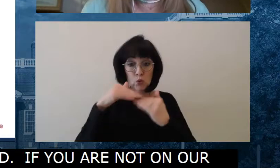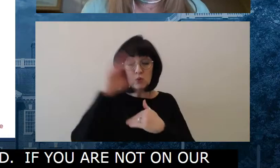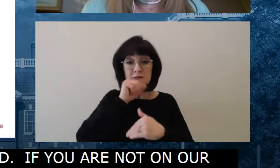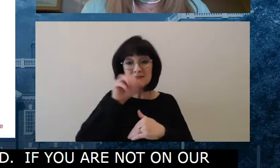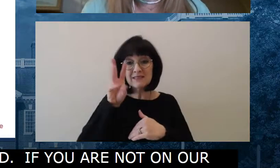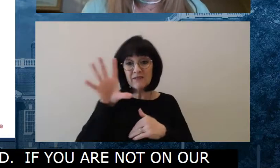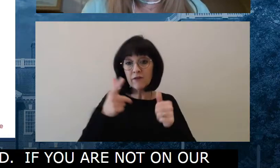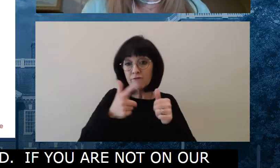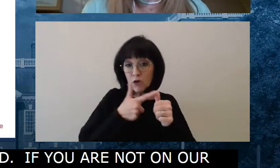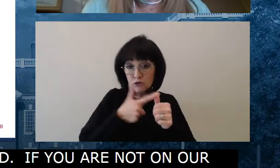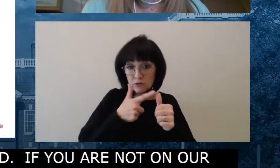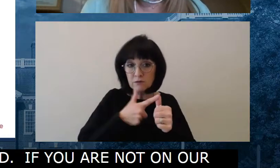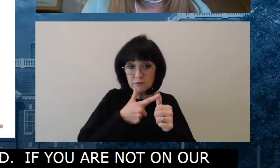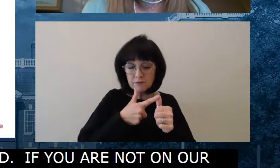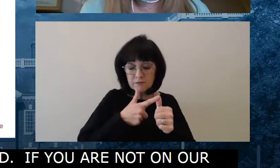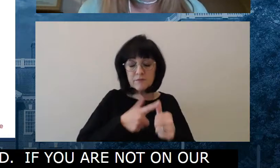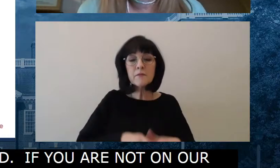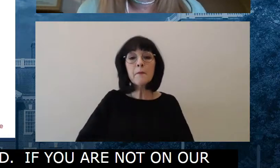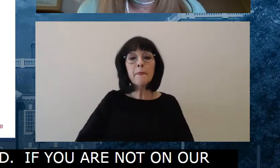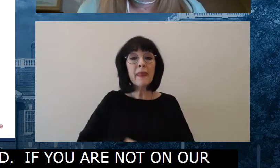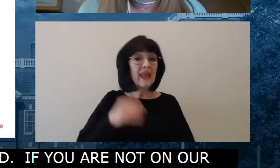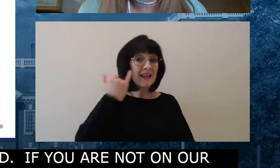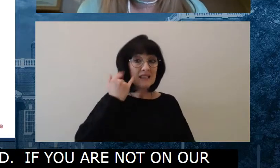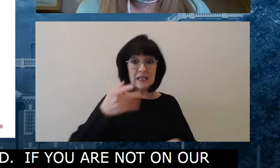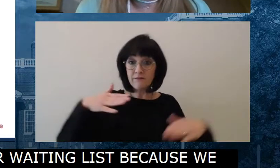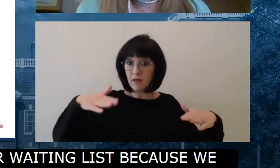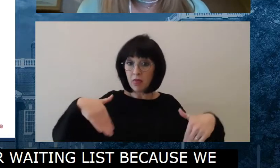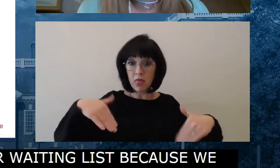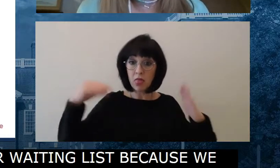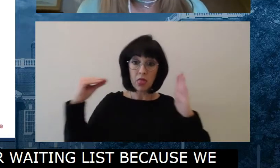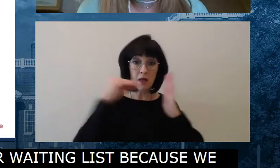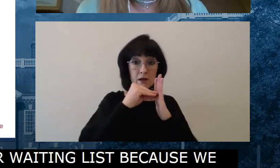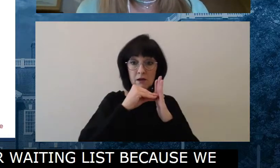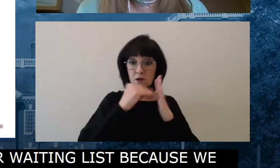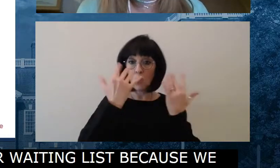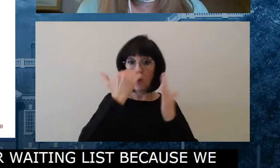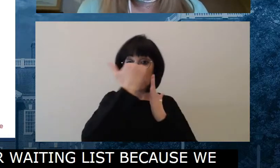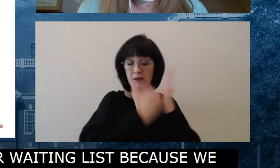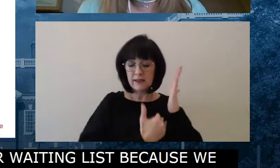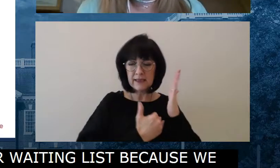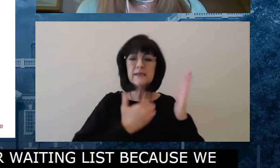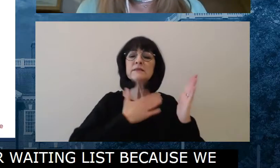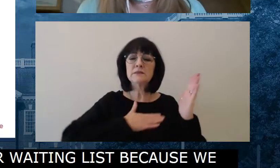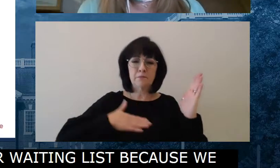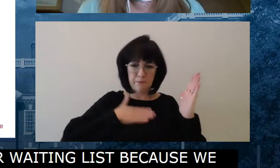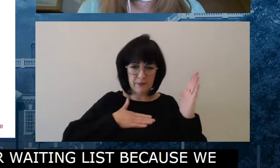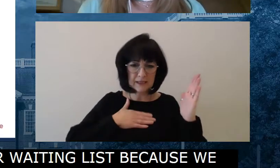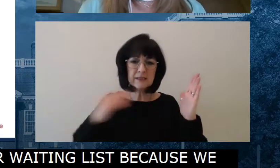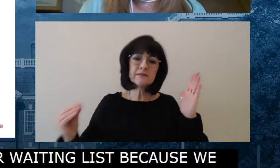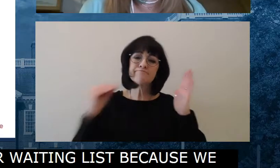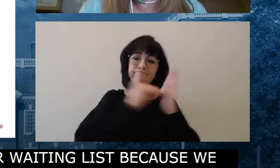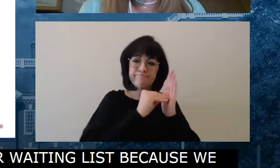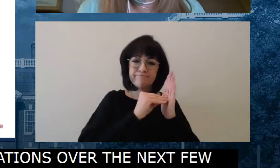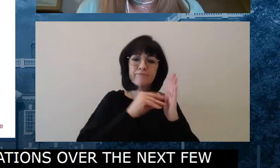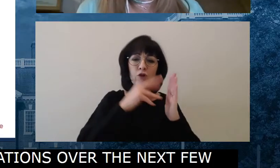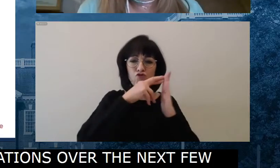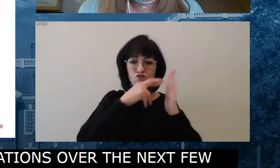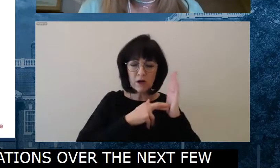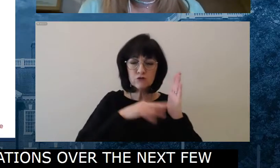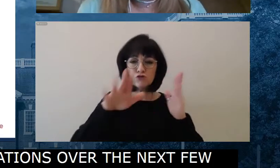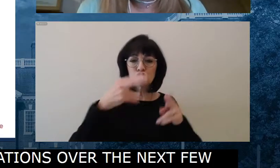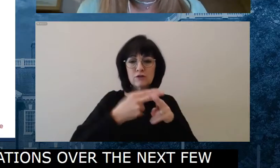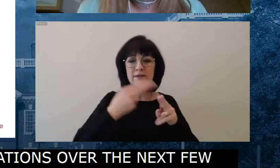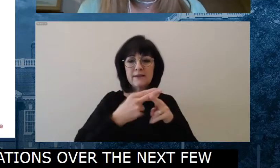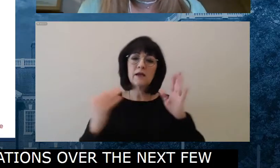the next few days. So that's really a great way, an easy way to get yourself a vaccination